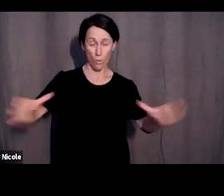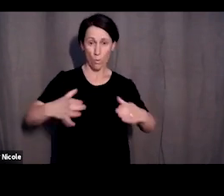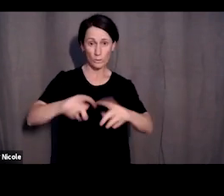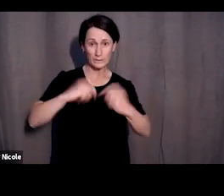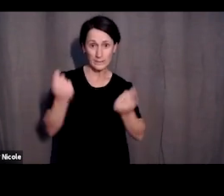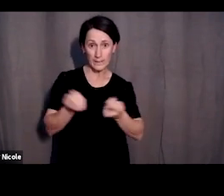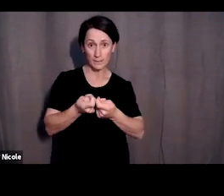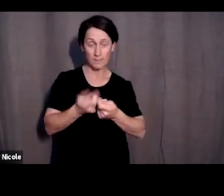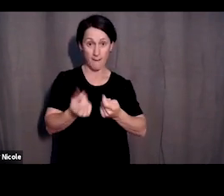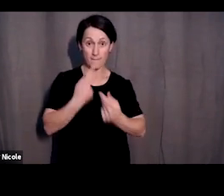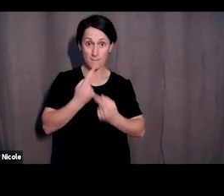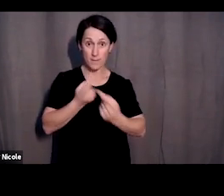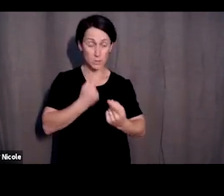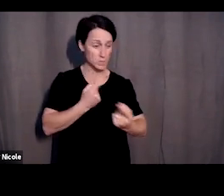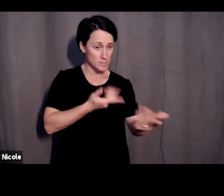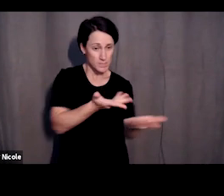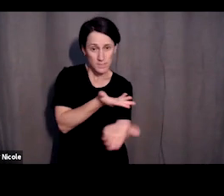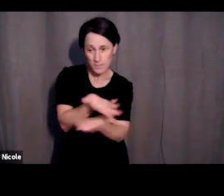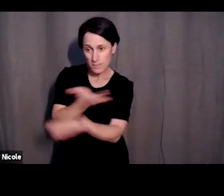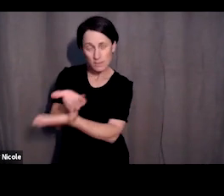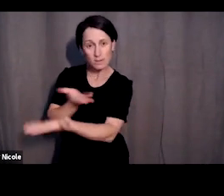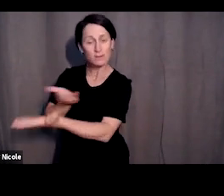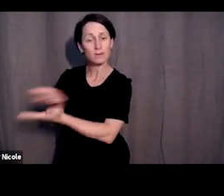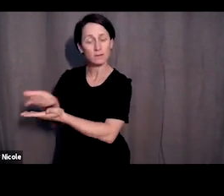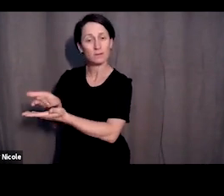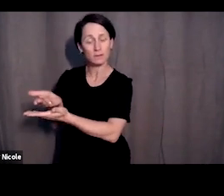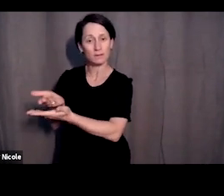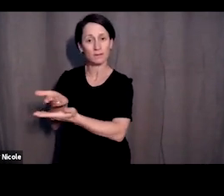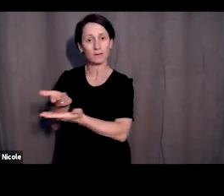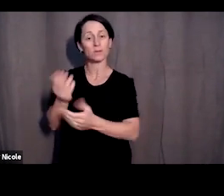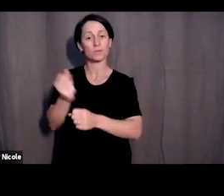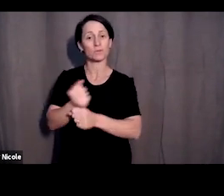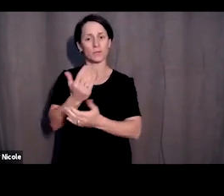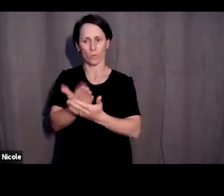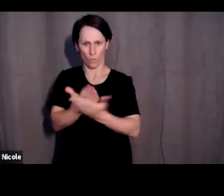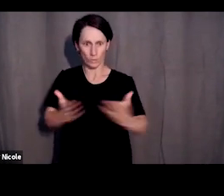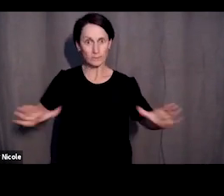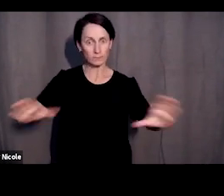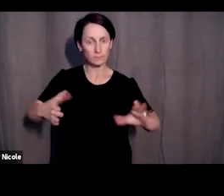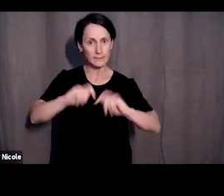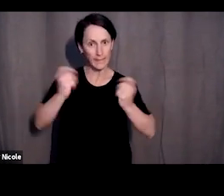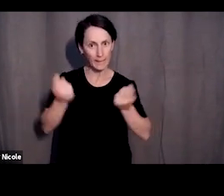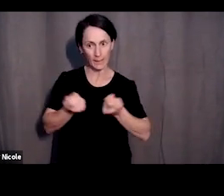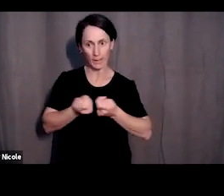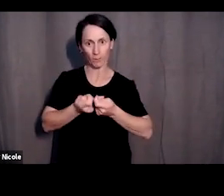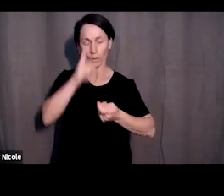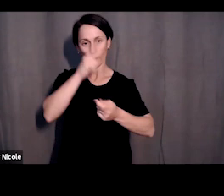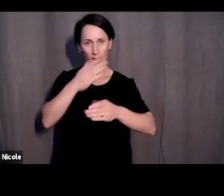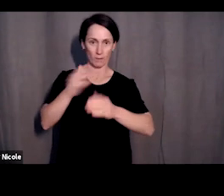present it to a larger group, and we all work together to look at how we can actually improve the healthcare of people with a severe mental illness.